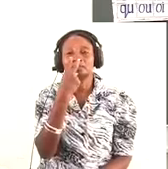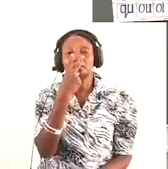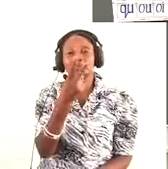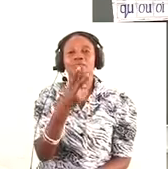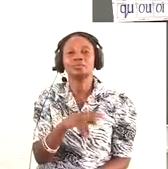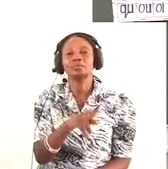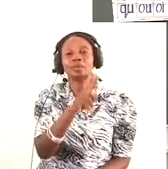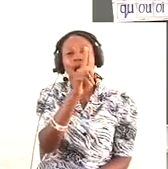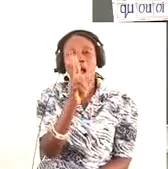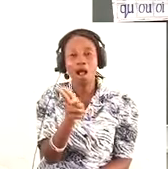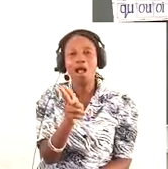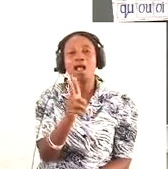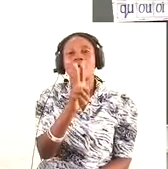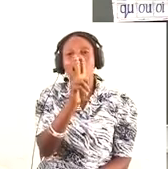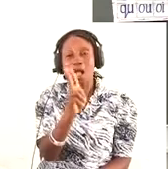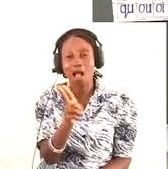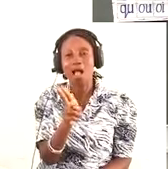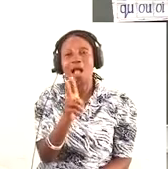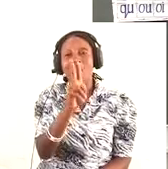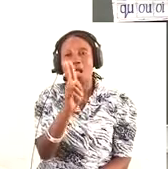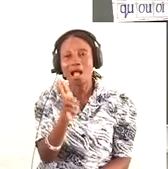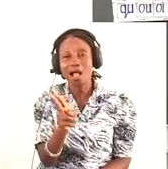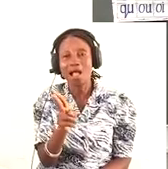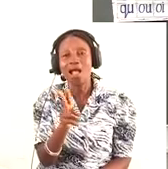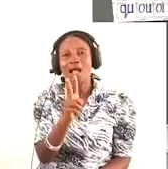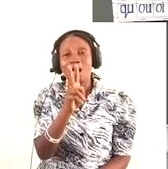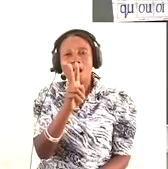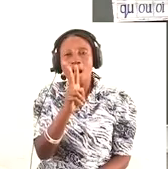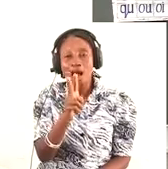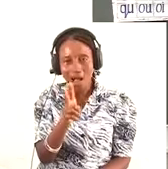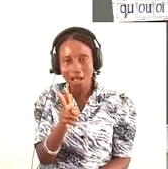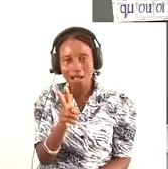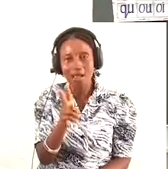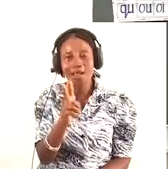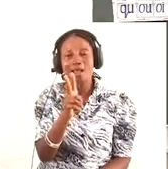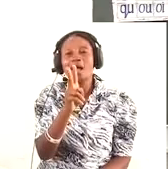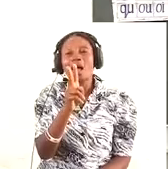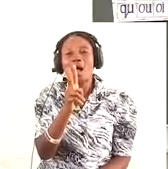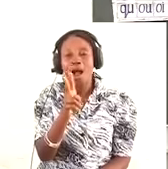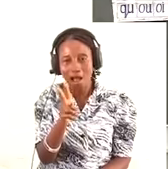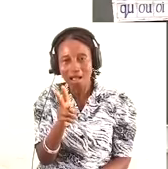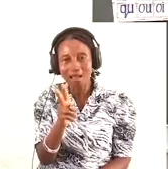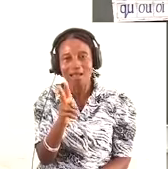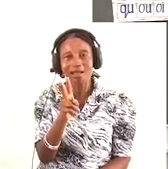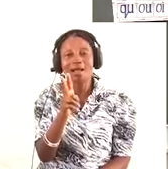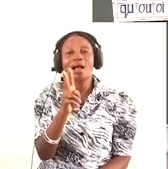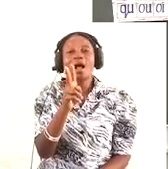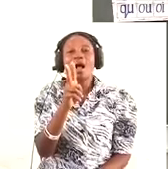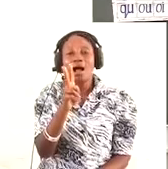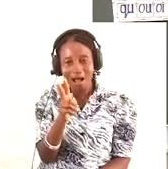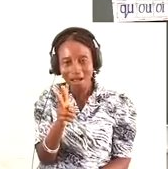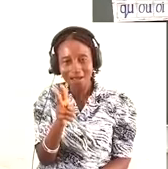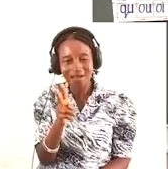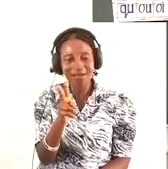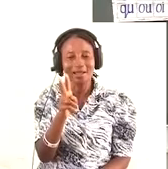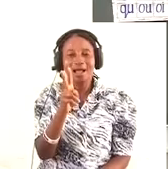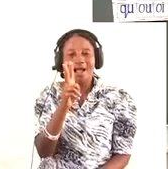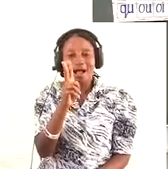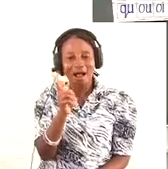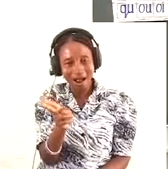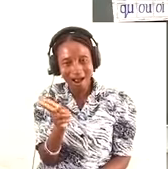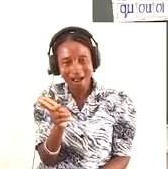let's look at the sound here. The sound is, what is the sound? What is the